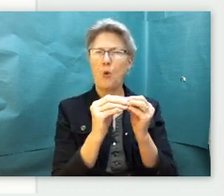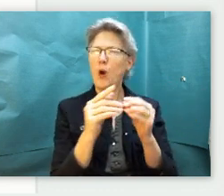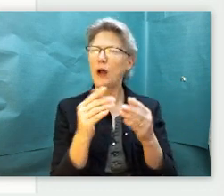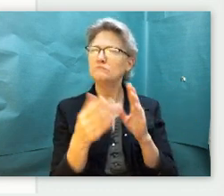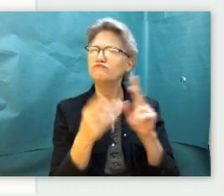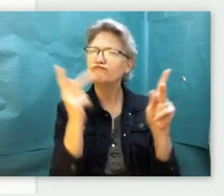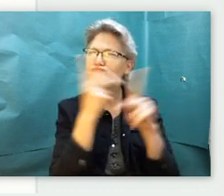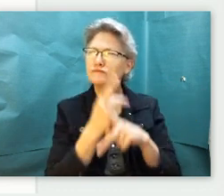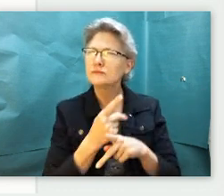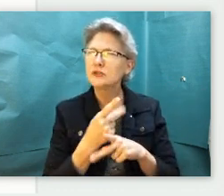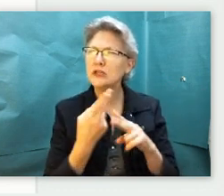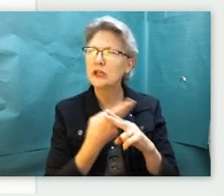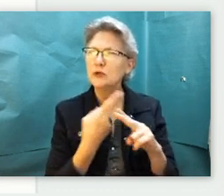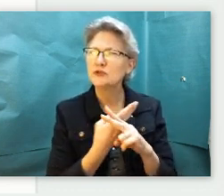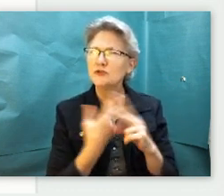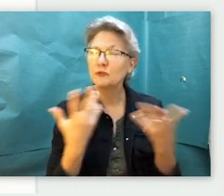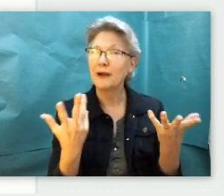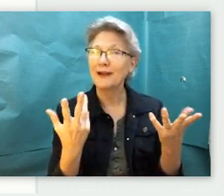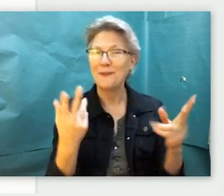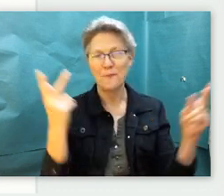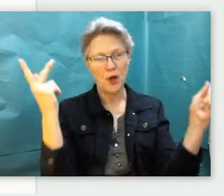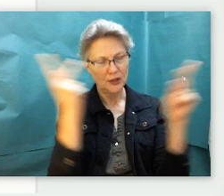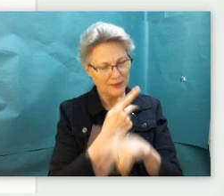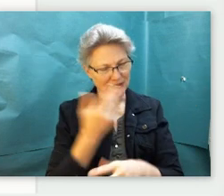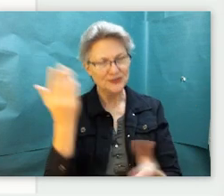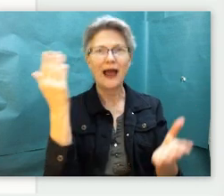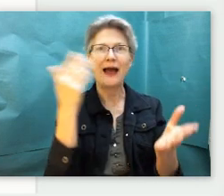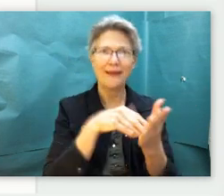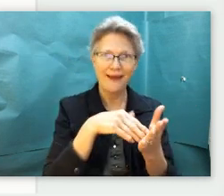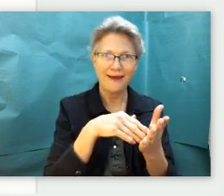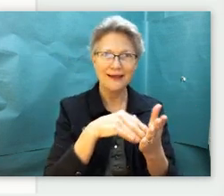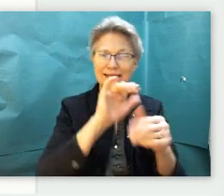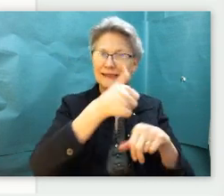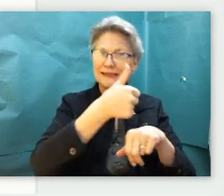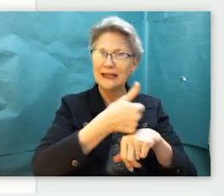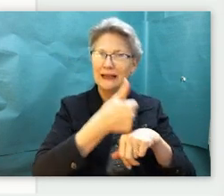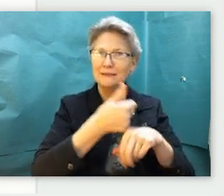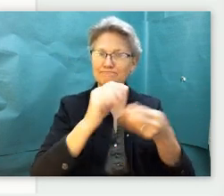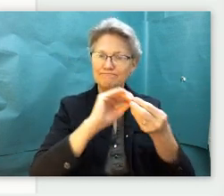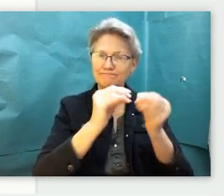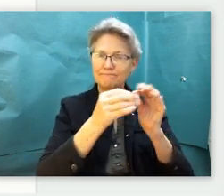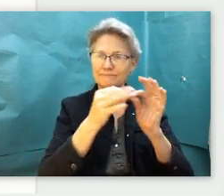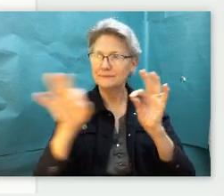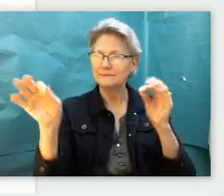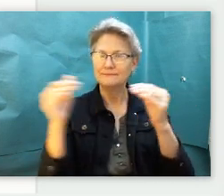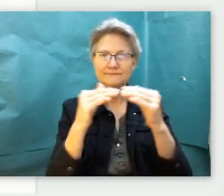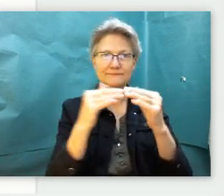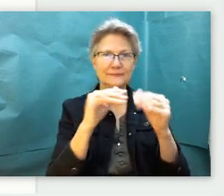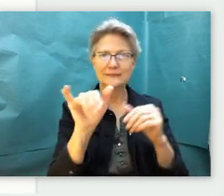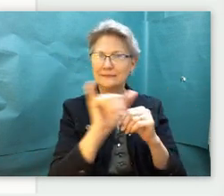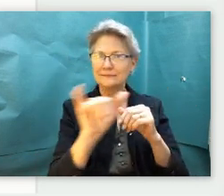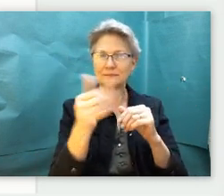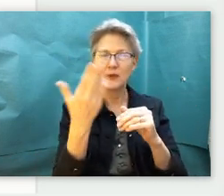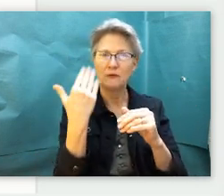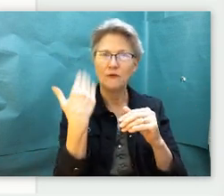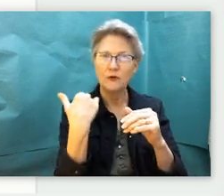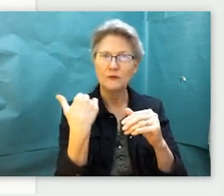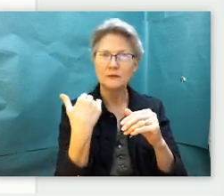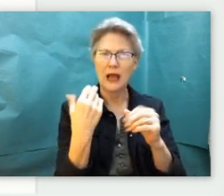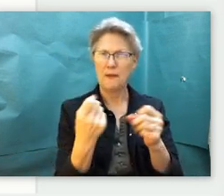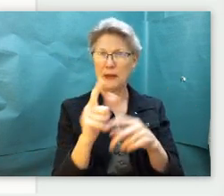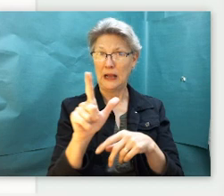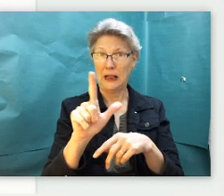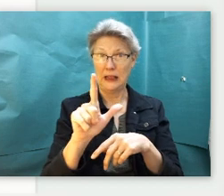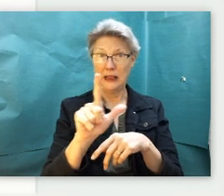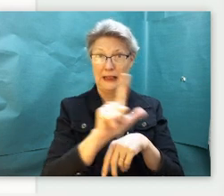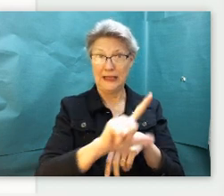operation are we going to use this time? That's right, multiplication. Let's set it up just like we did last time. Well, how many liters